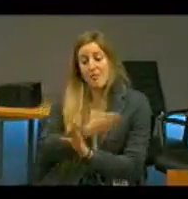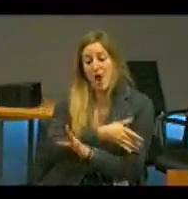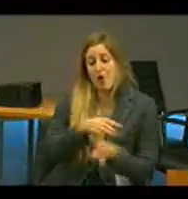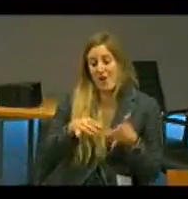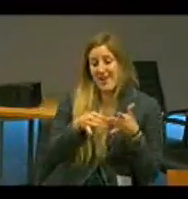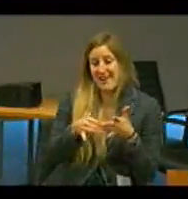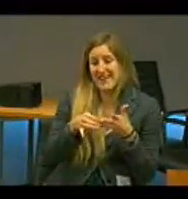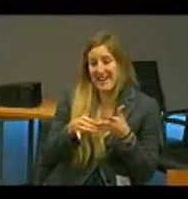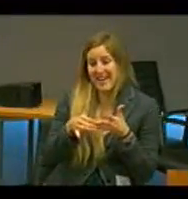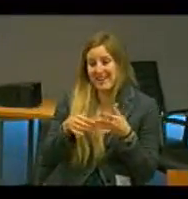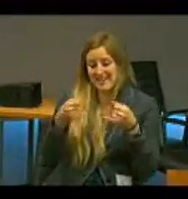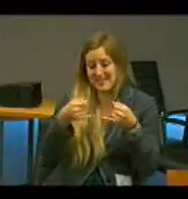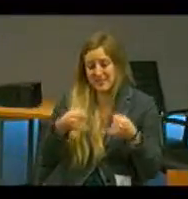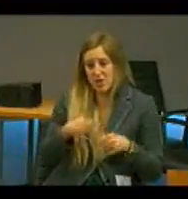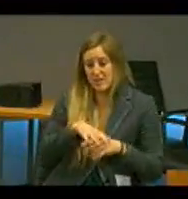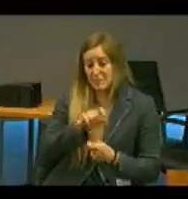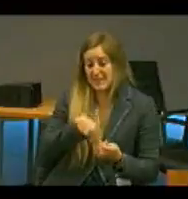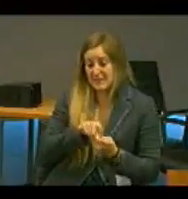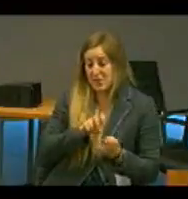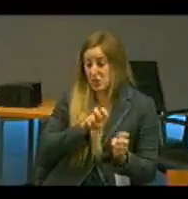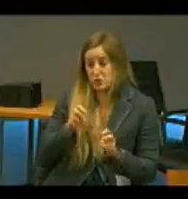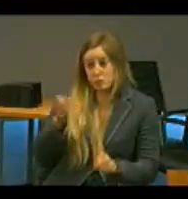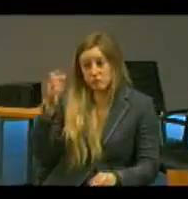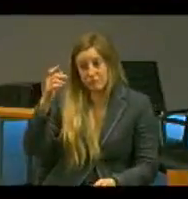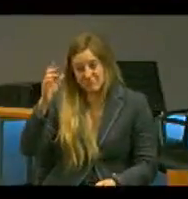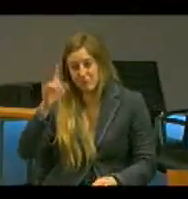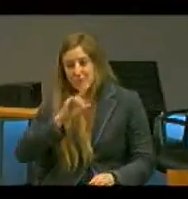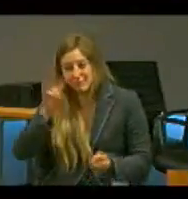particular issue was mistaken.